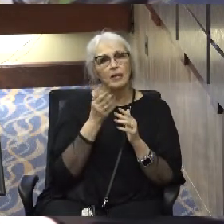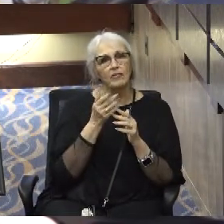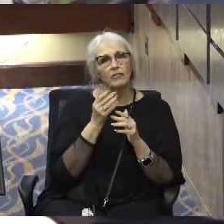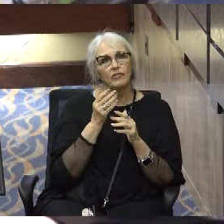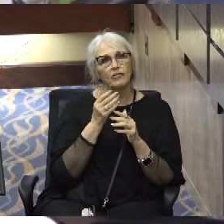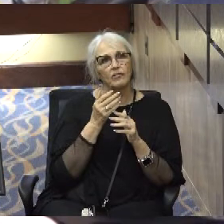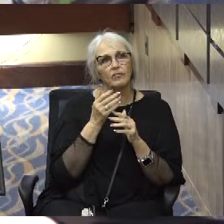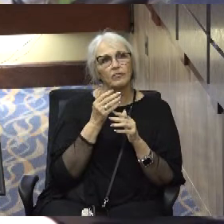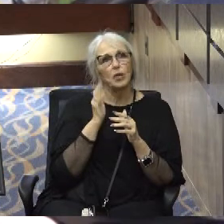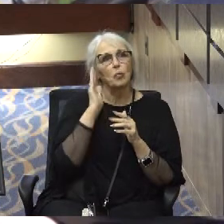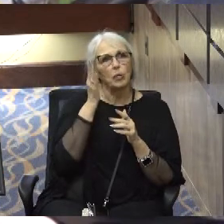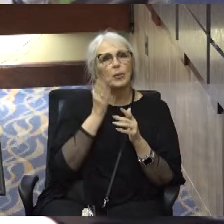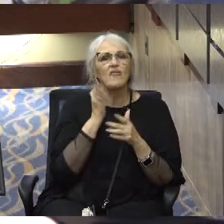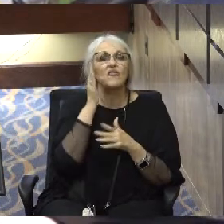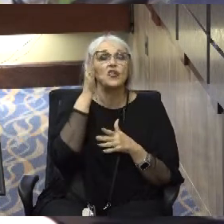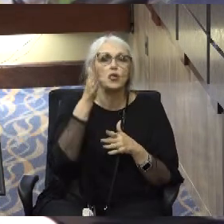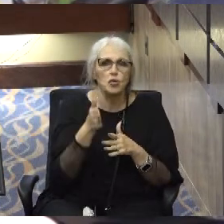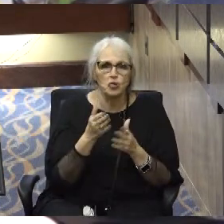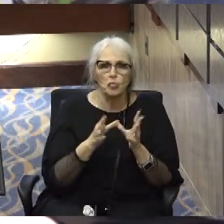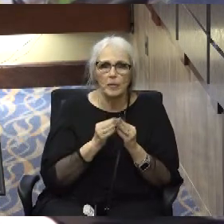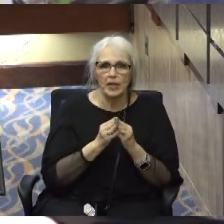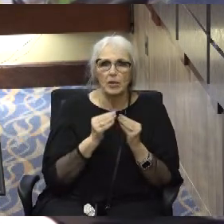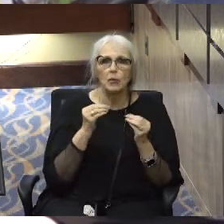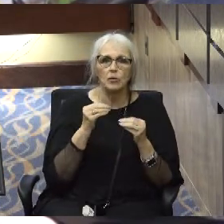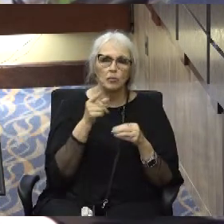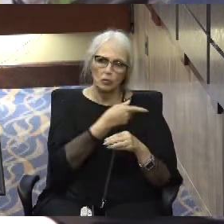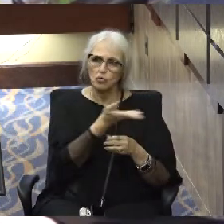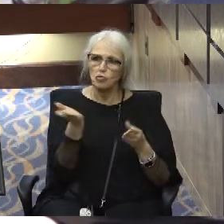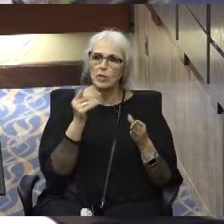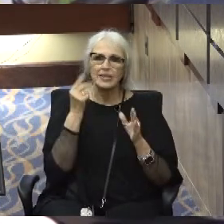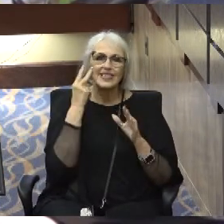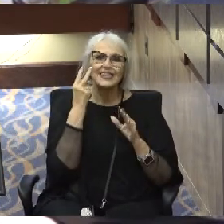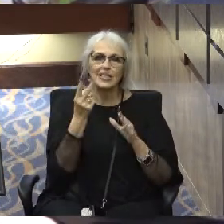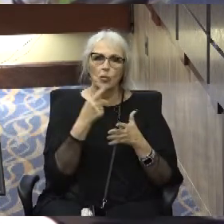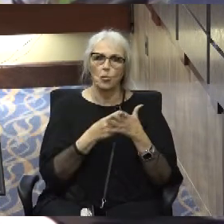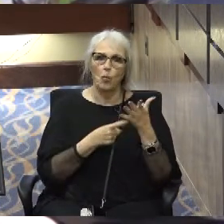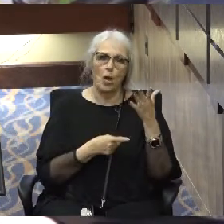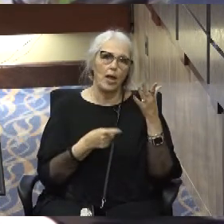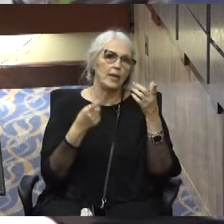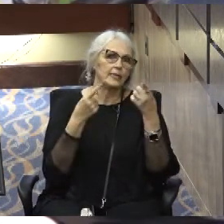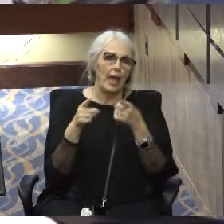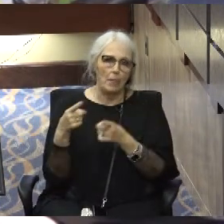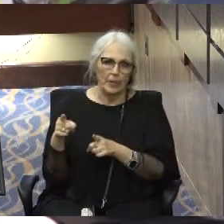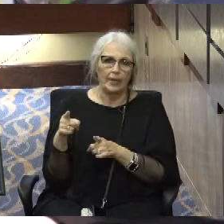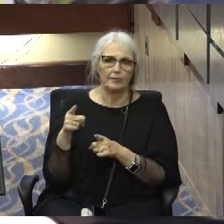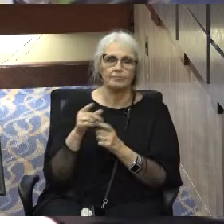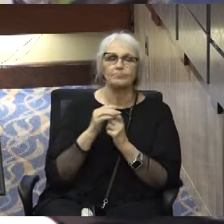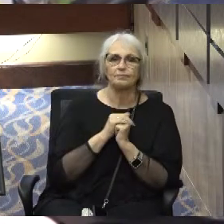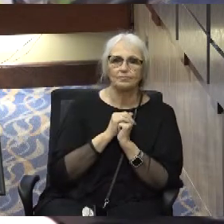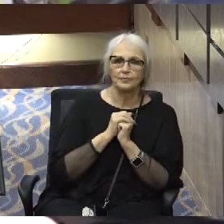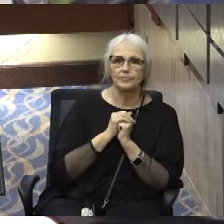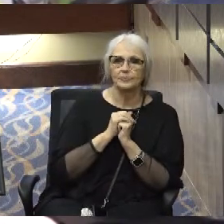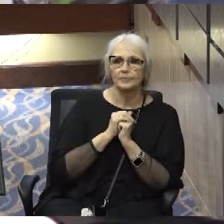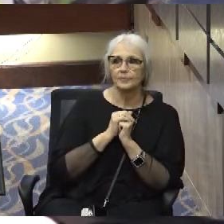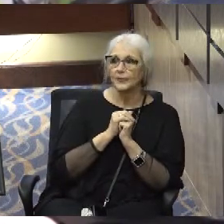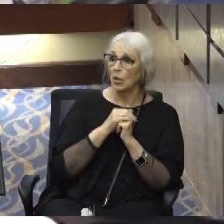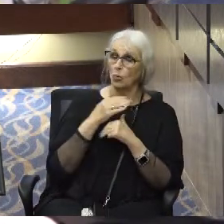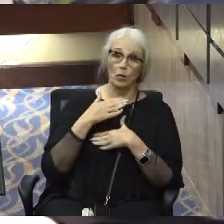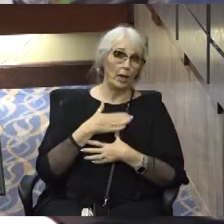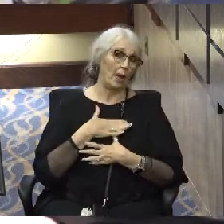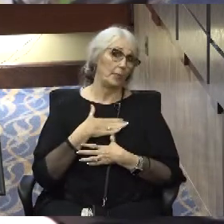where you'll be able to more visually see what's happening on University Parks. Grateful for